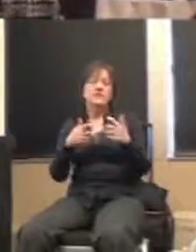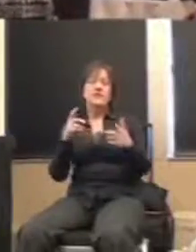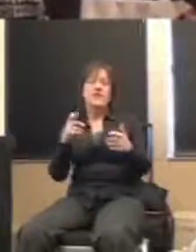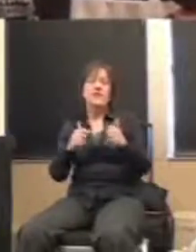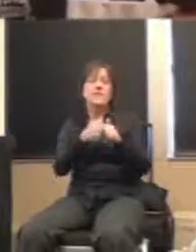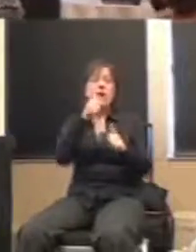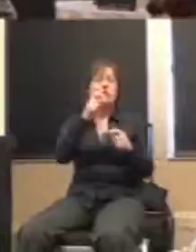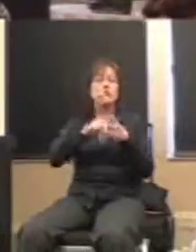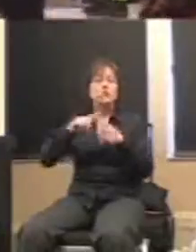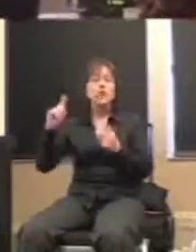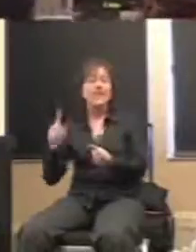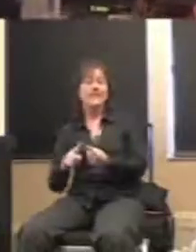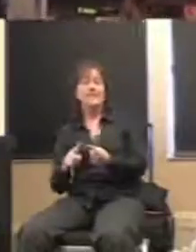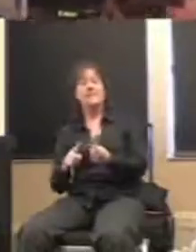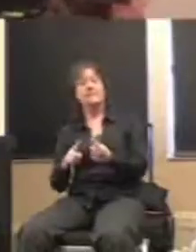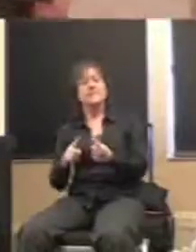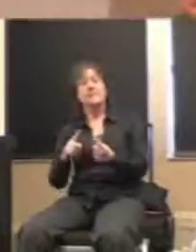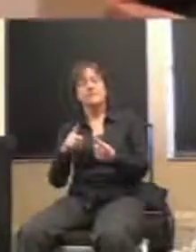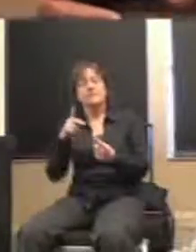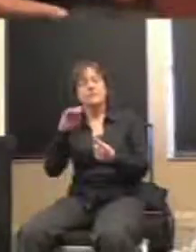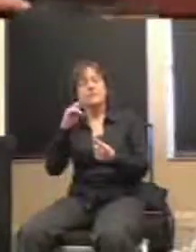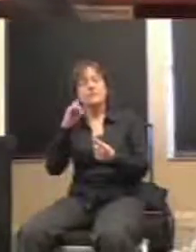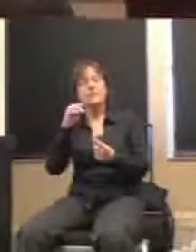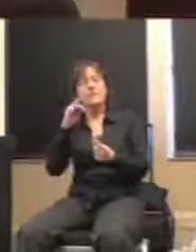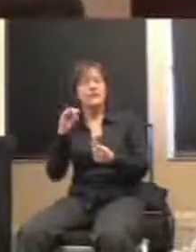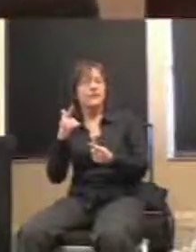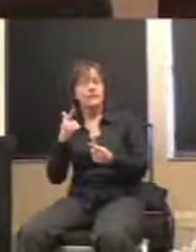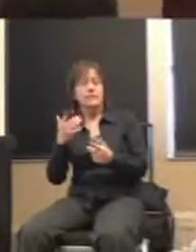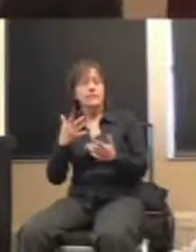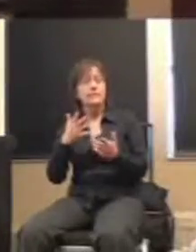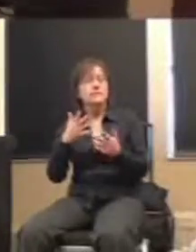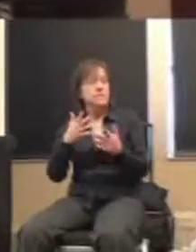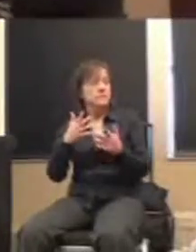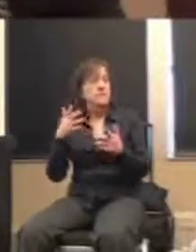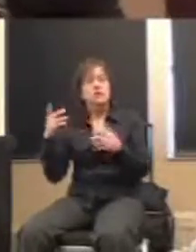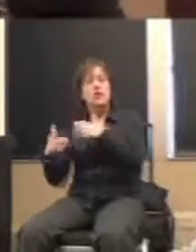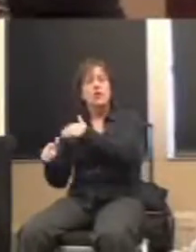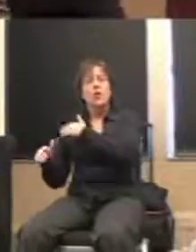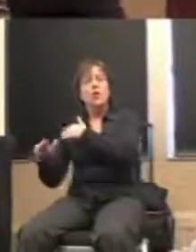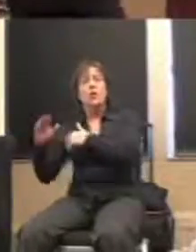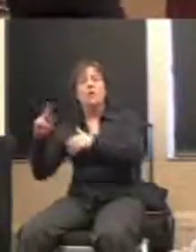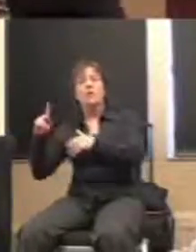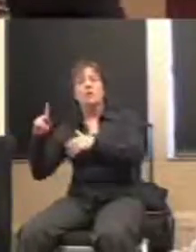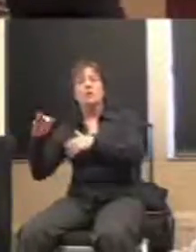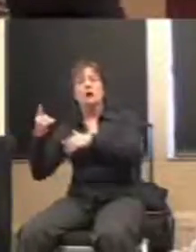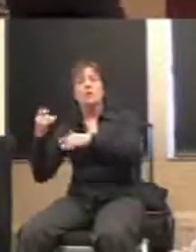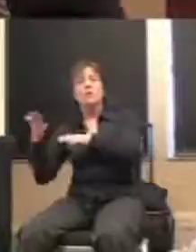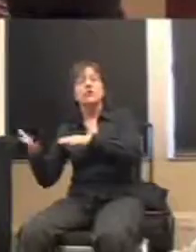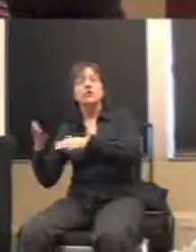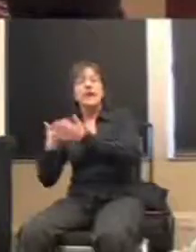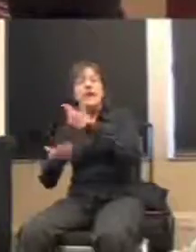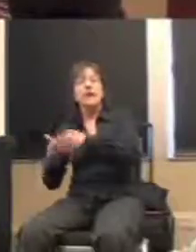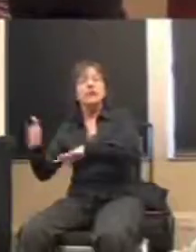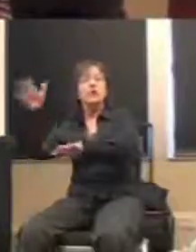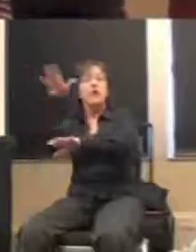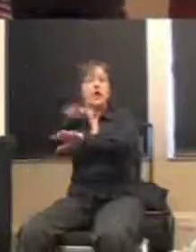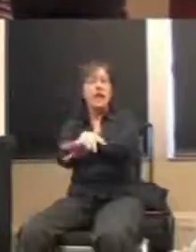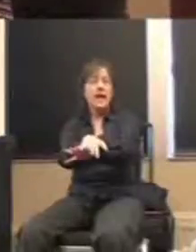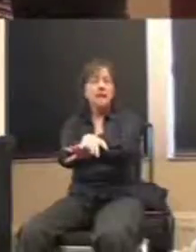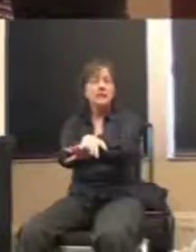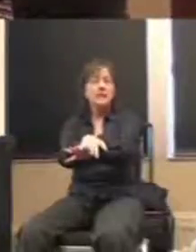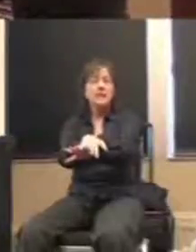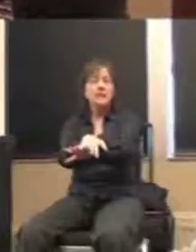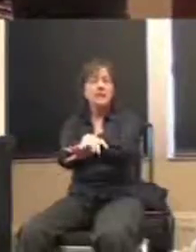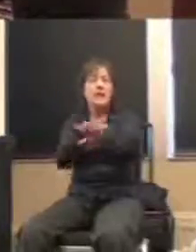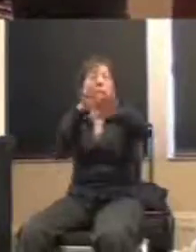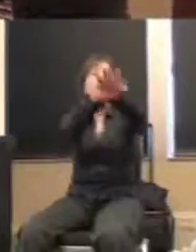later. So Phase- typically you're going to have a full, that here they prompter's hands are going to be over the student, anticipating they're going to go